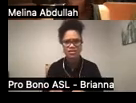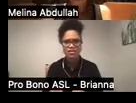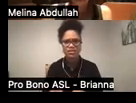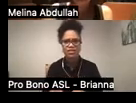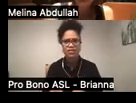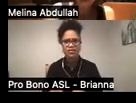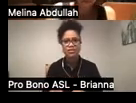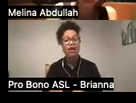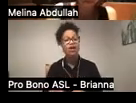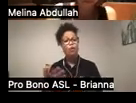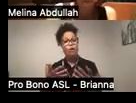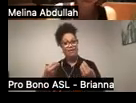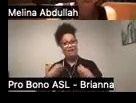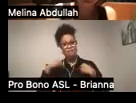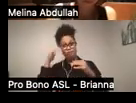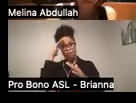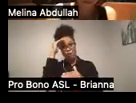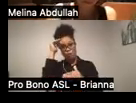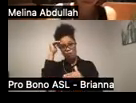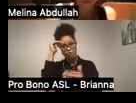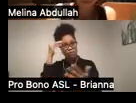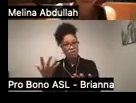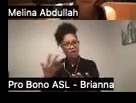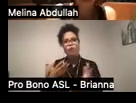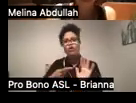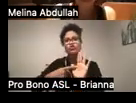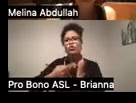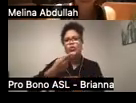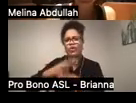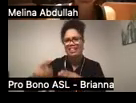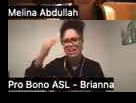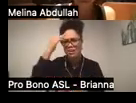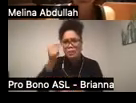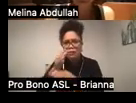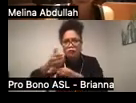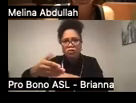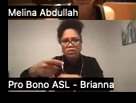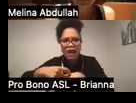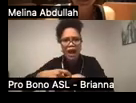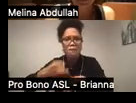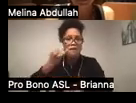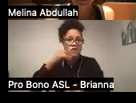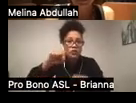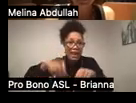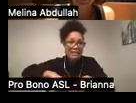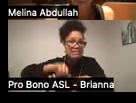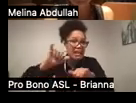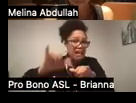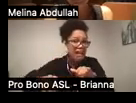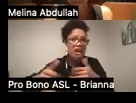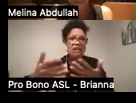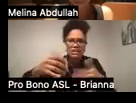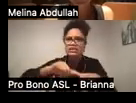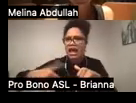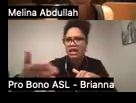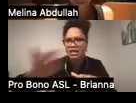gave me hope, and I want to just show this for you quickly. I know we're a little bit beyond time, so if you can stay on, please do